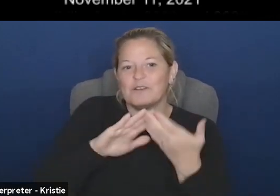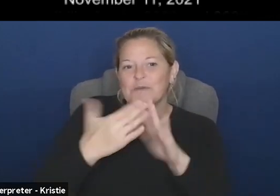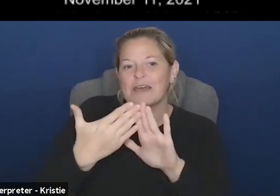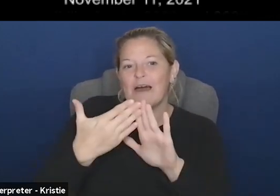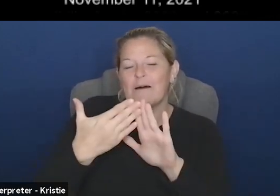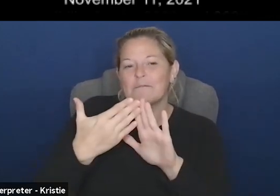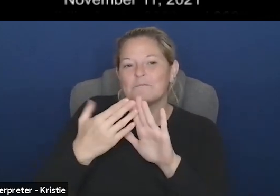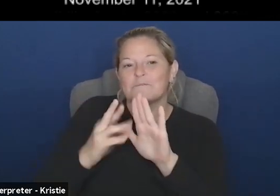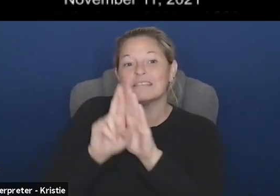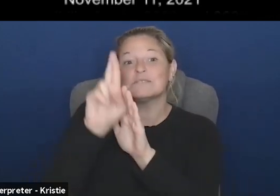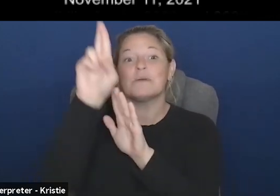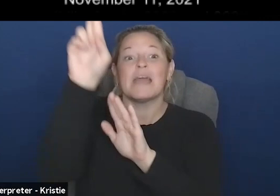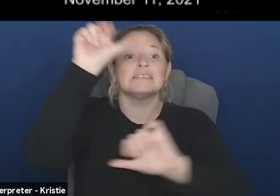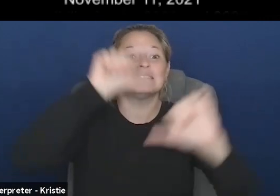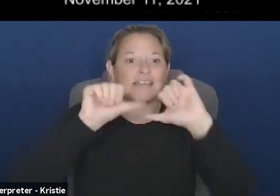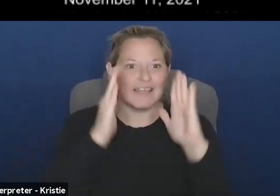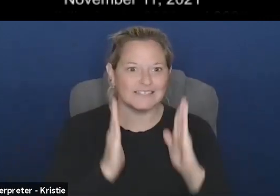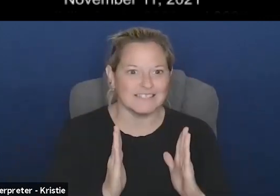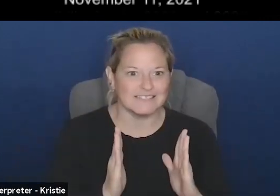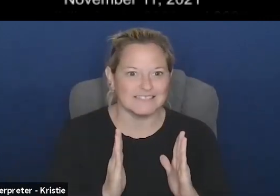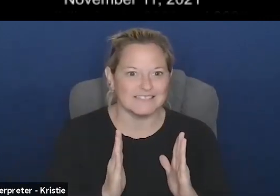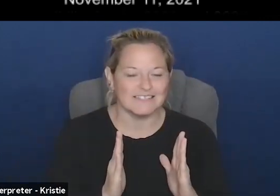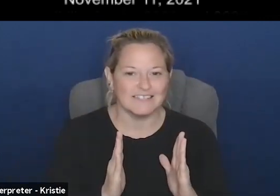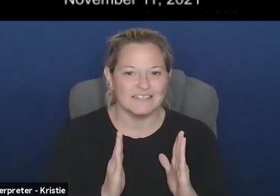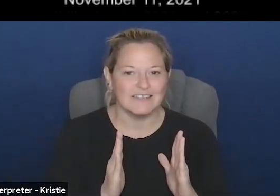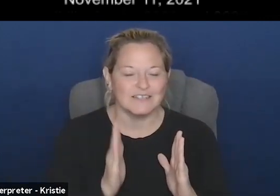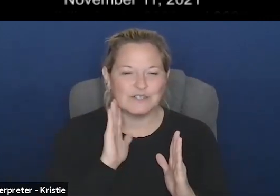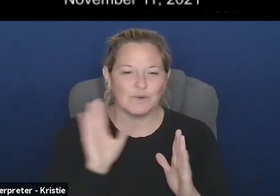and I'm going to come back to that.